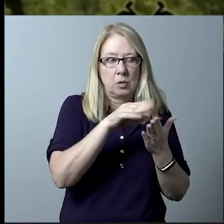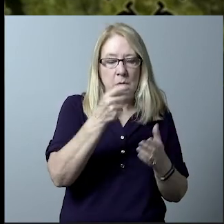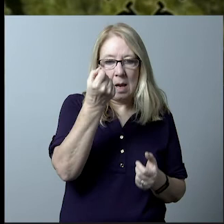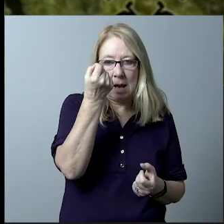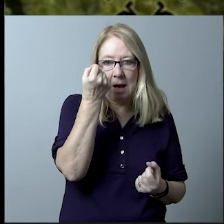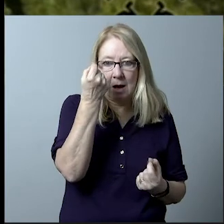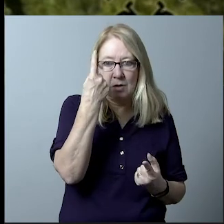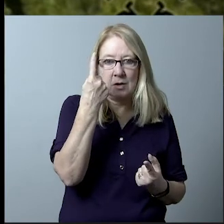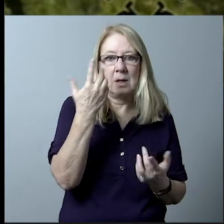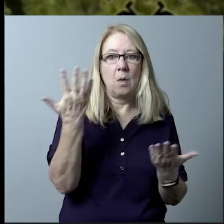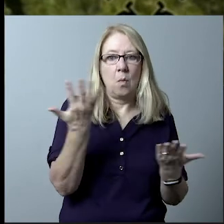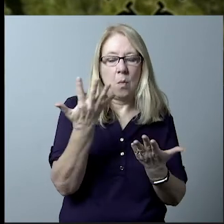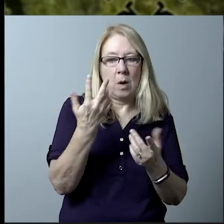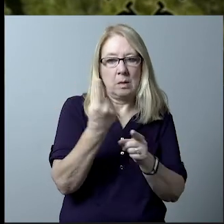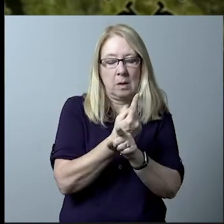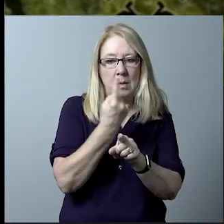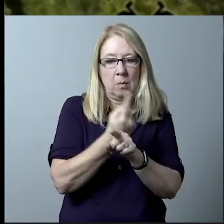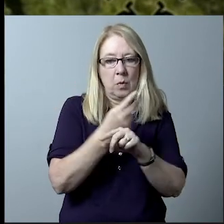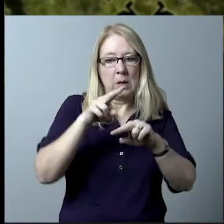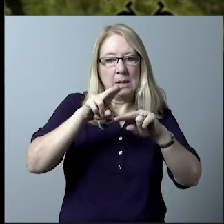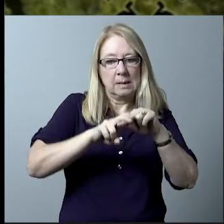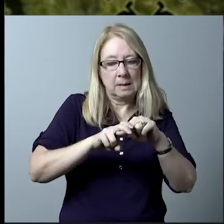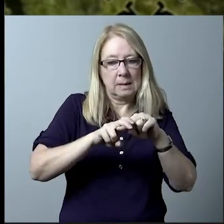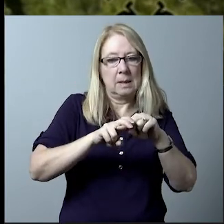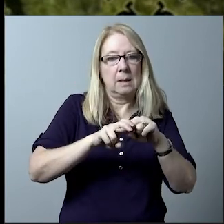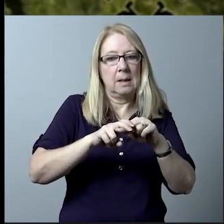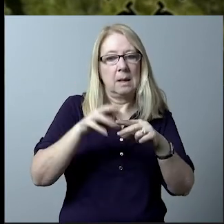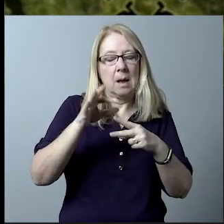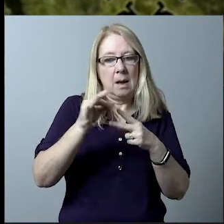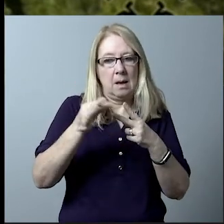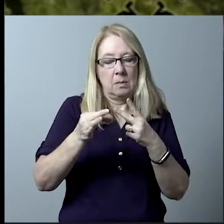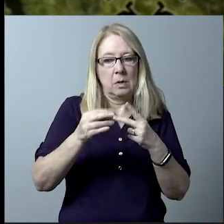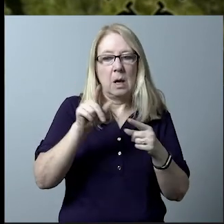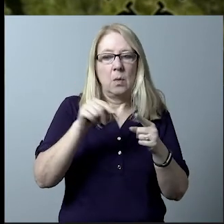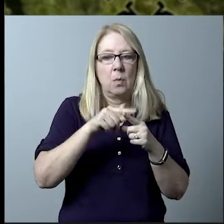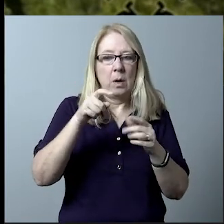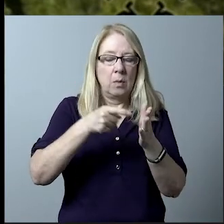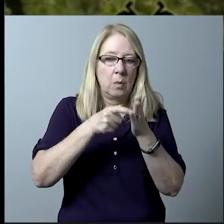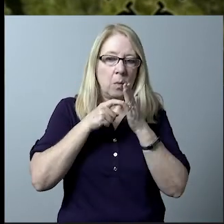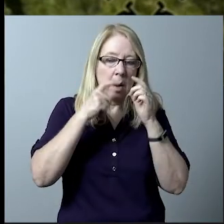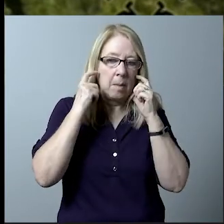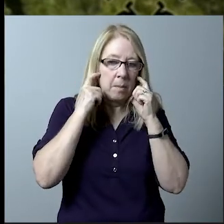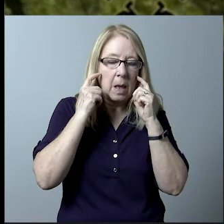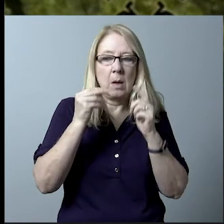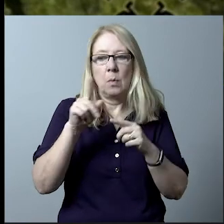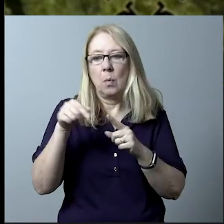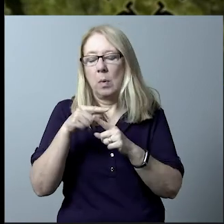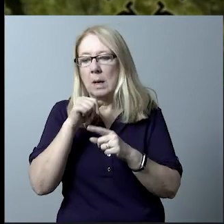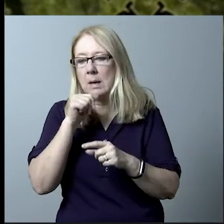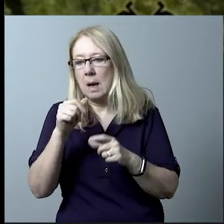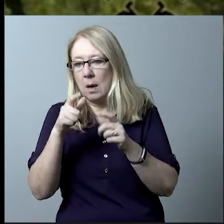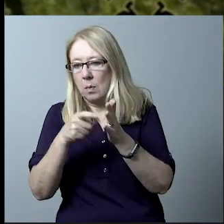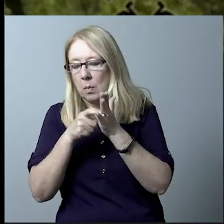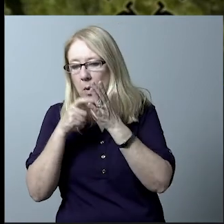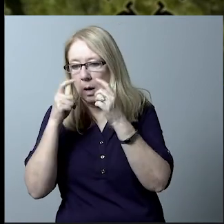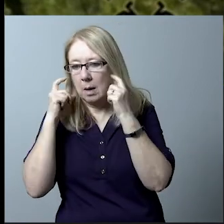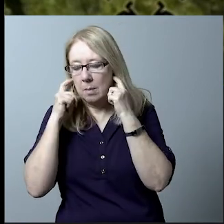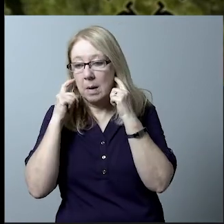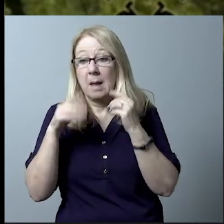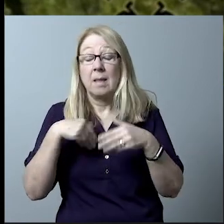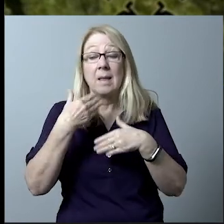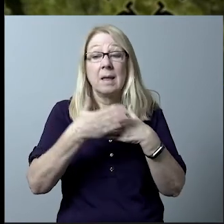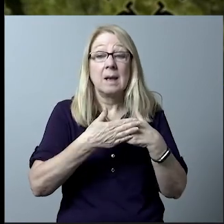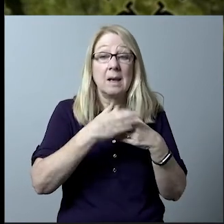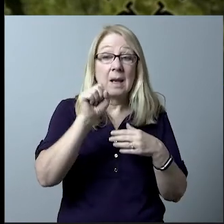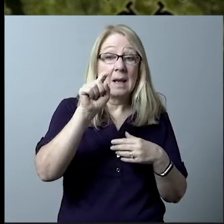sure that students understand what the appropriate seating options are and when they need to wear masks and not.